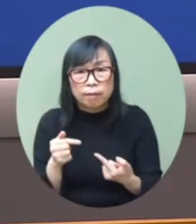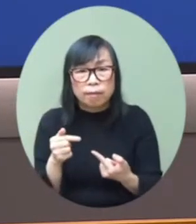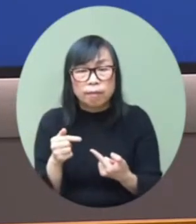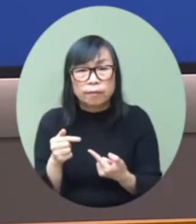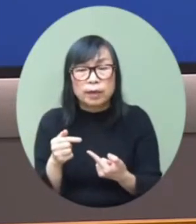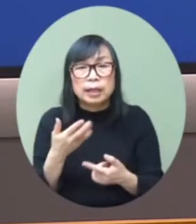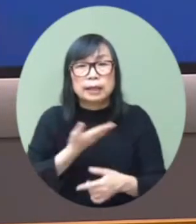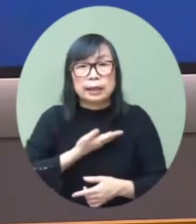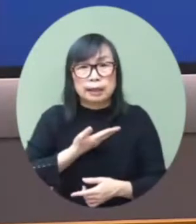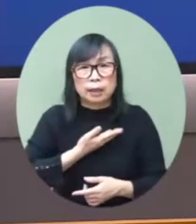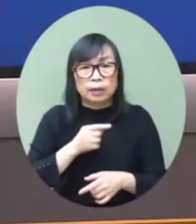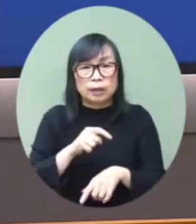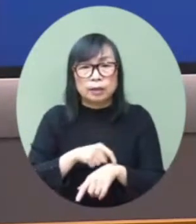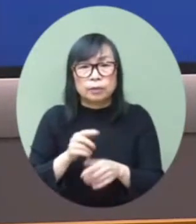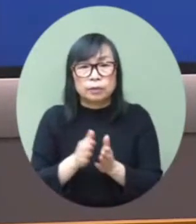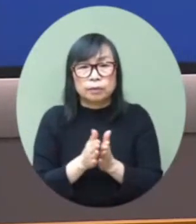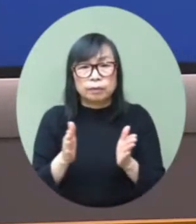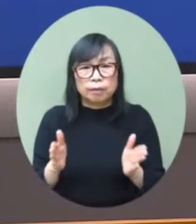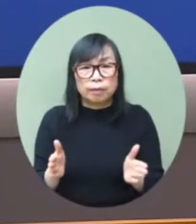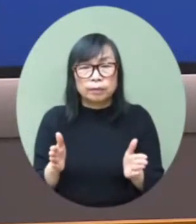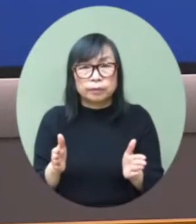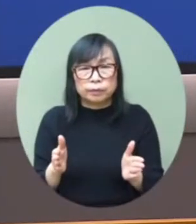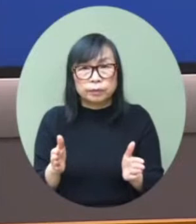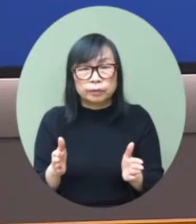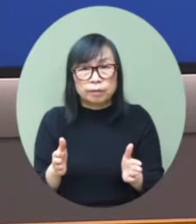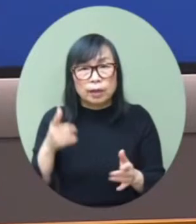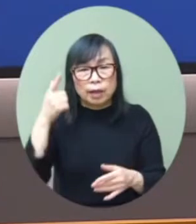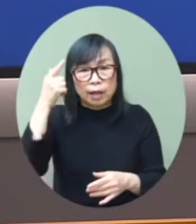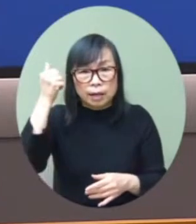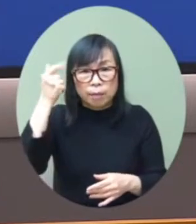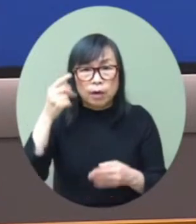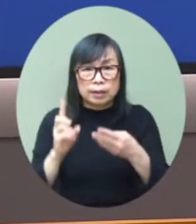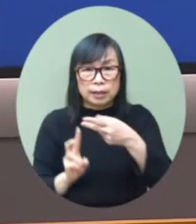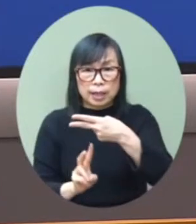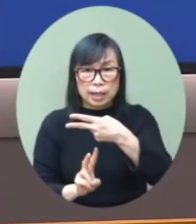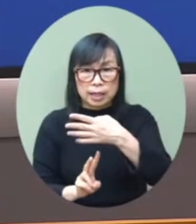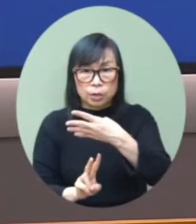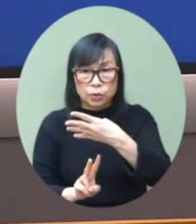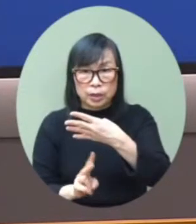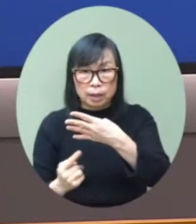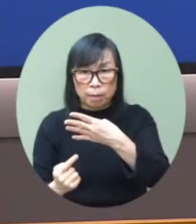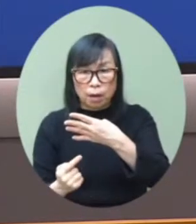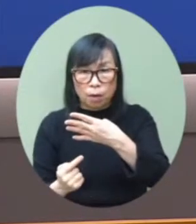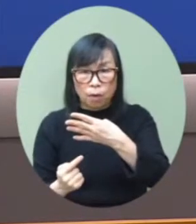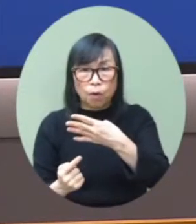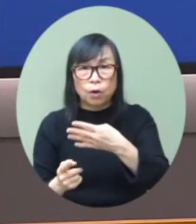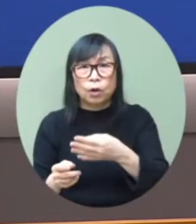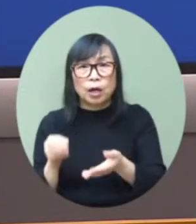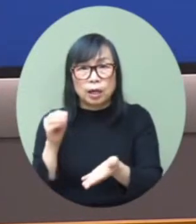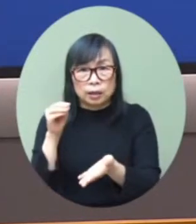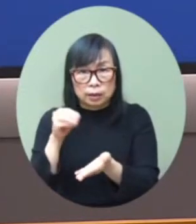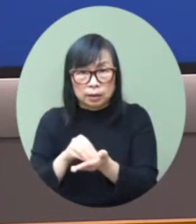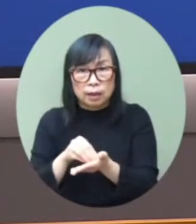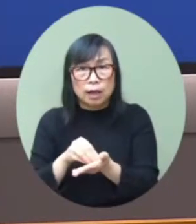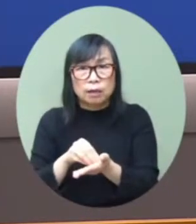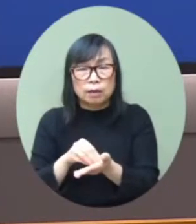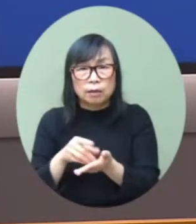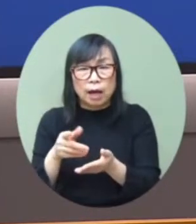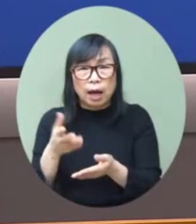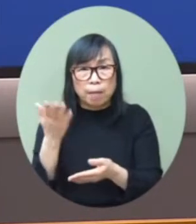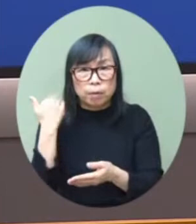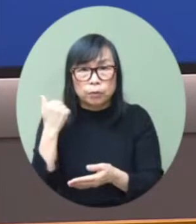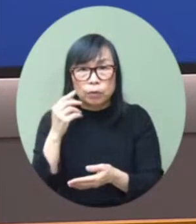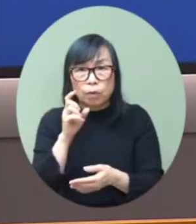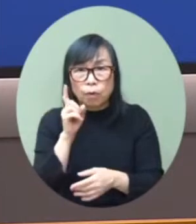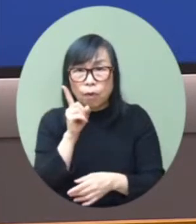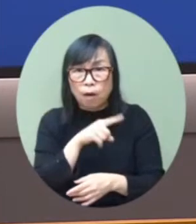self-restraint and discipline of the public. I ask you all to be patient. Hopefully, we